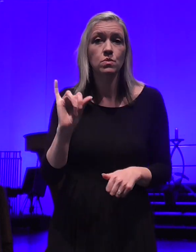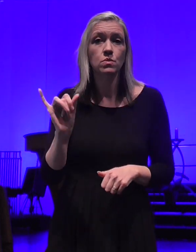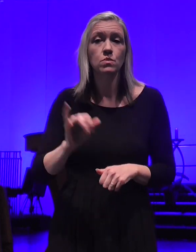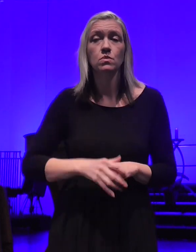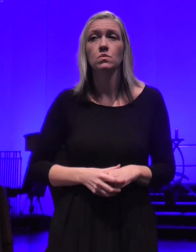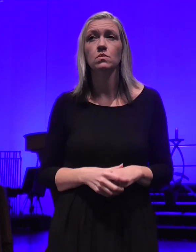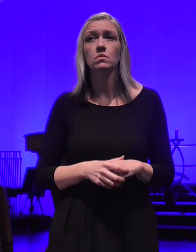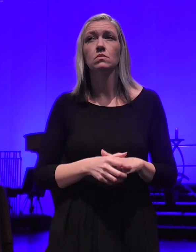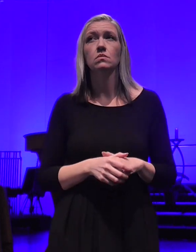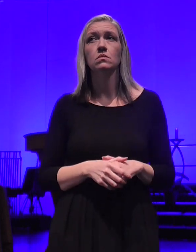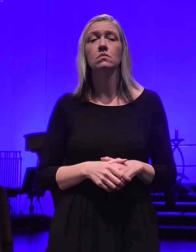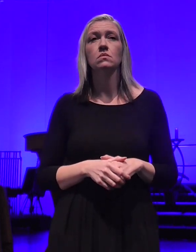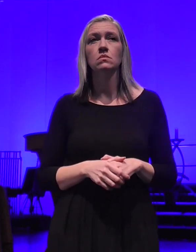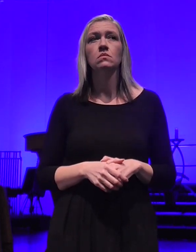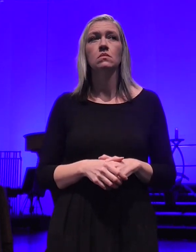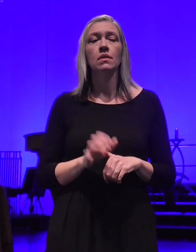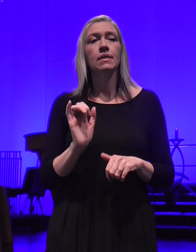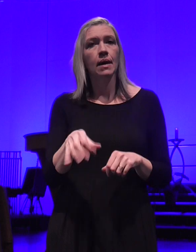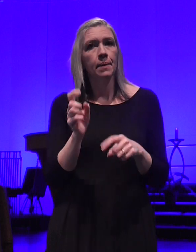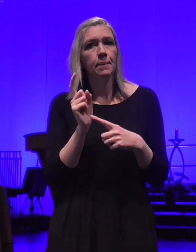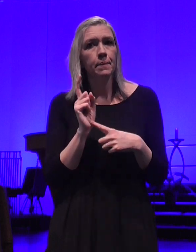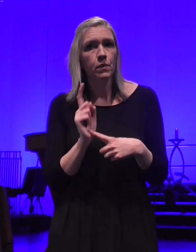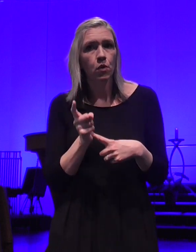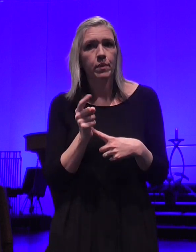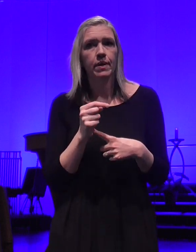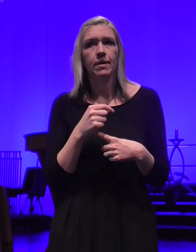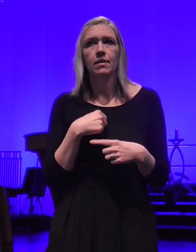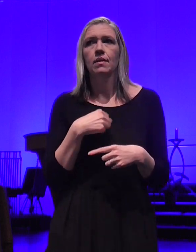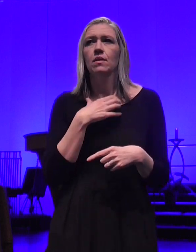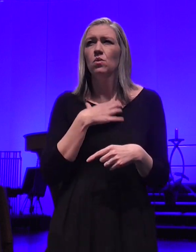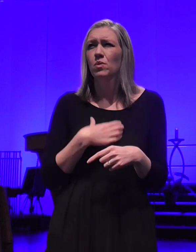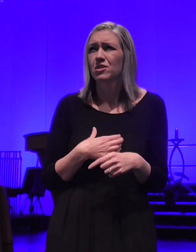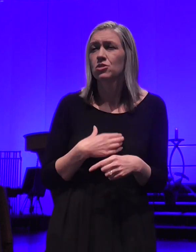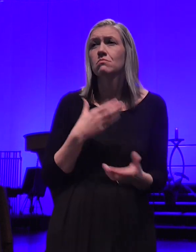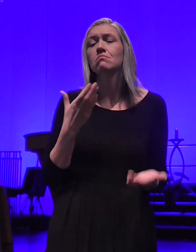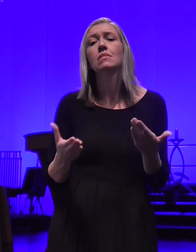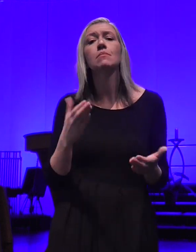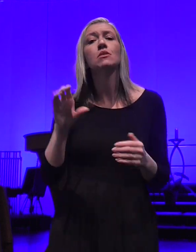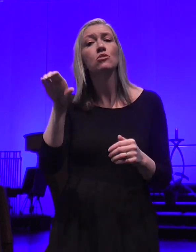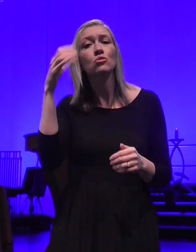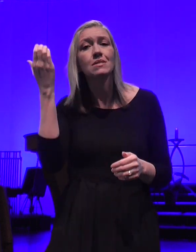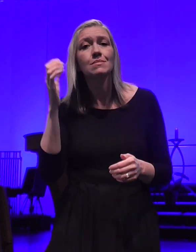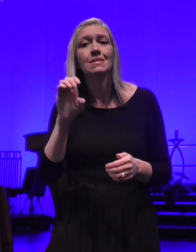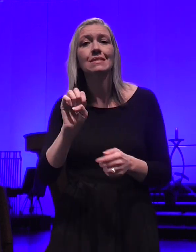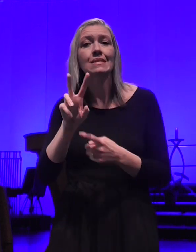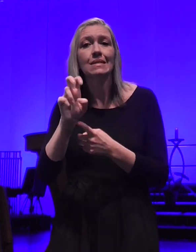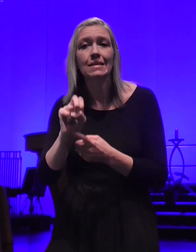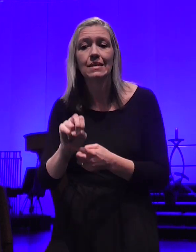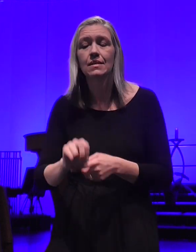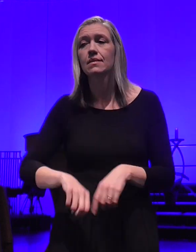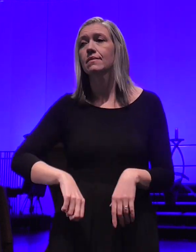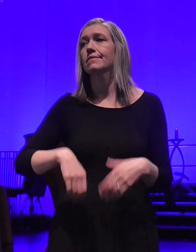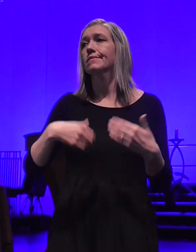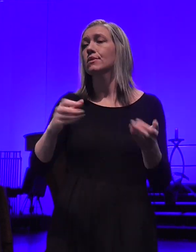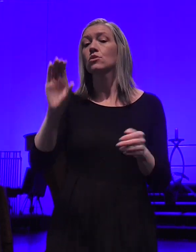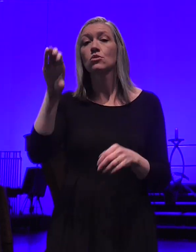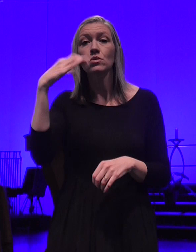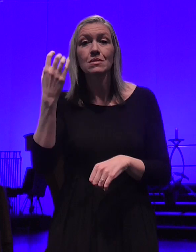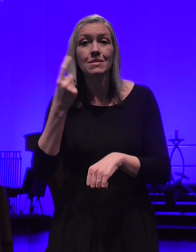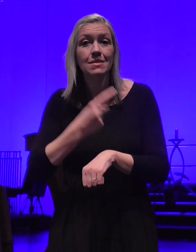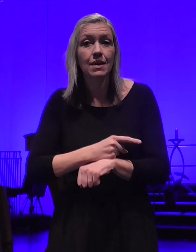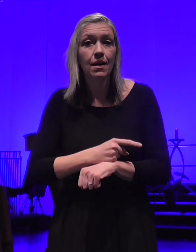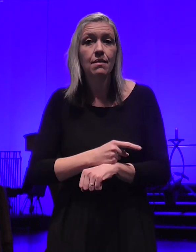I wish that moment, and it will come on Christmas Eve or Christmas Day, a second out there on the